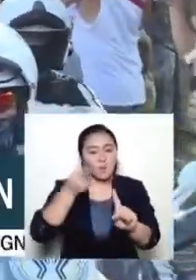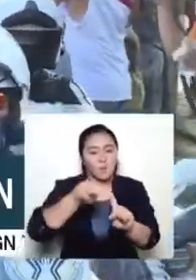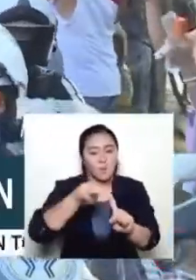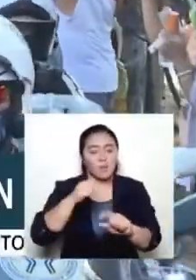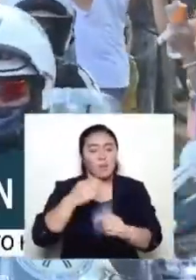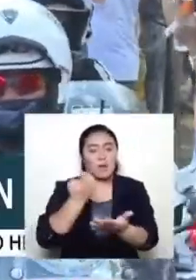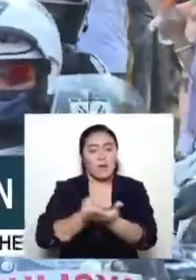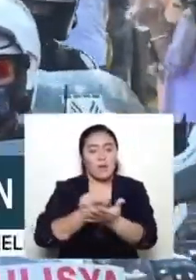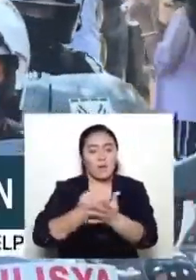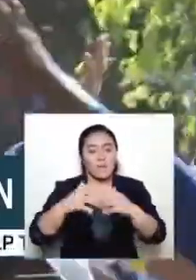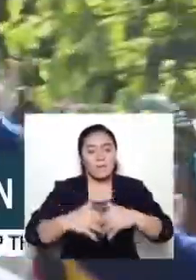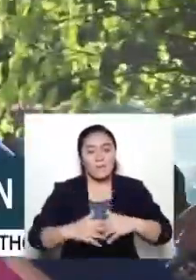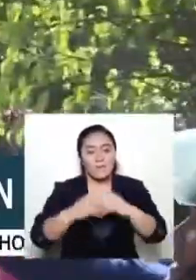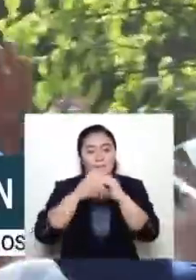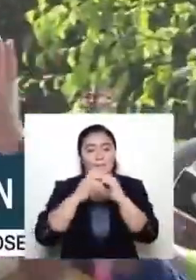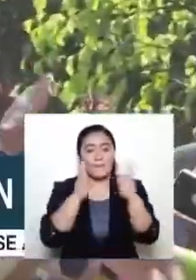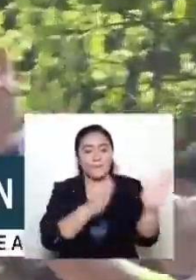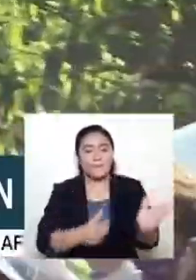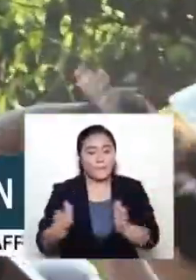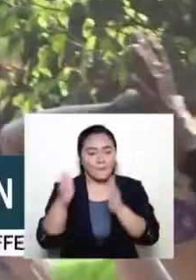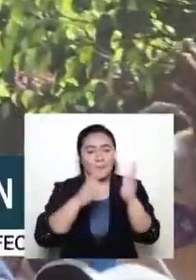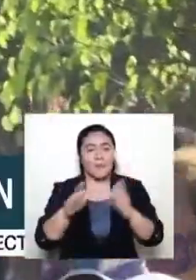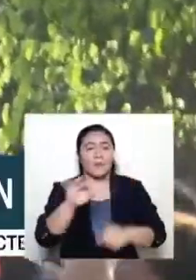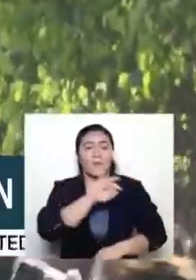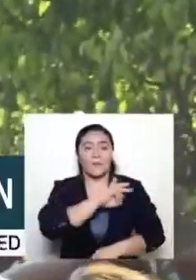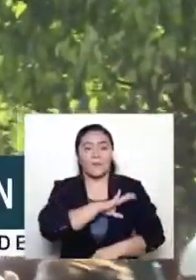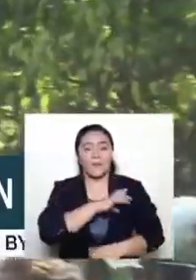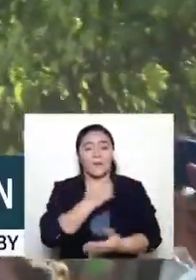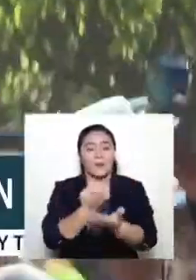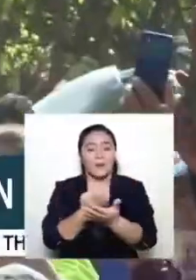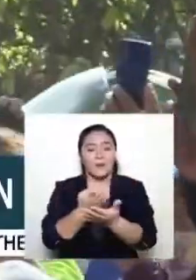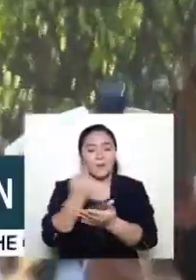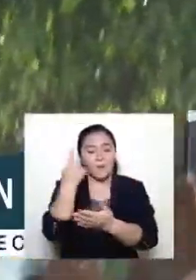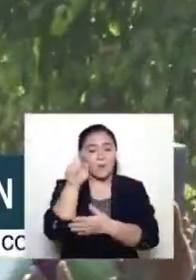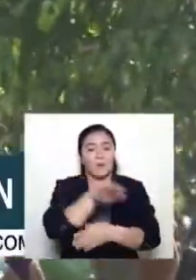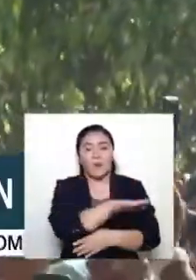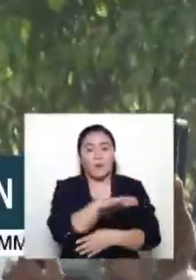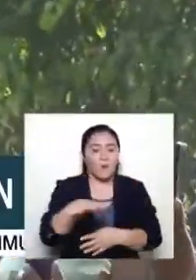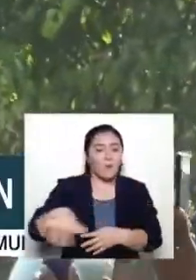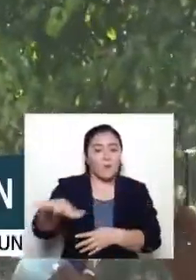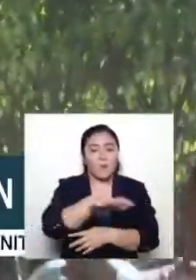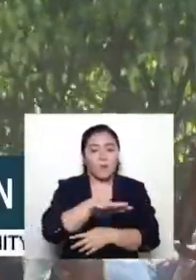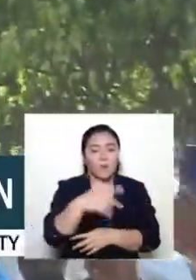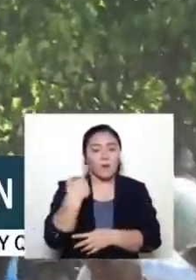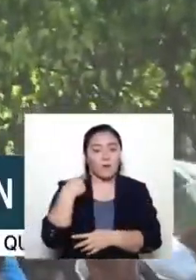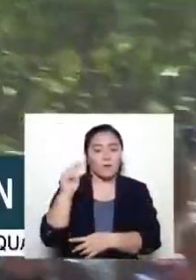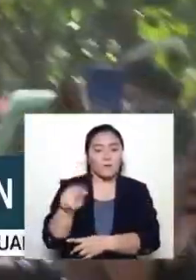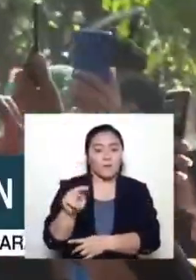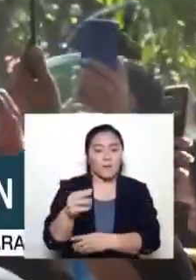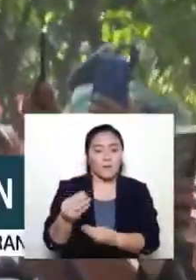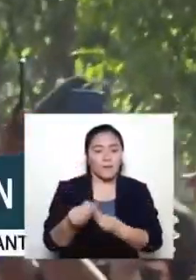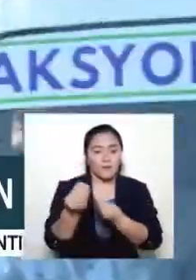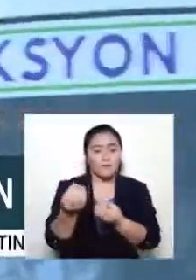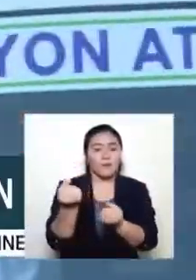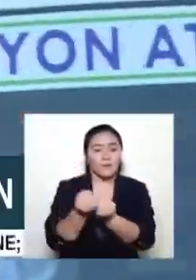plan would greatly benefit the economy and give the economy its needed boost. Meantime, Sara Duterte also